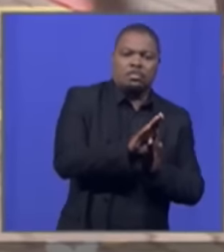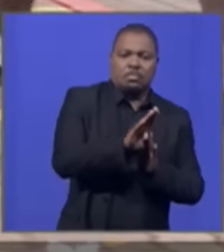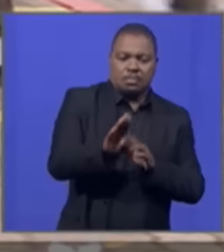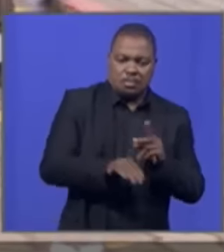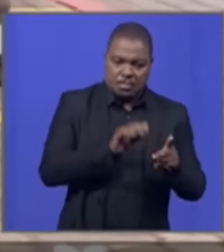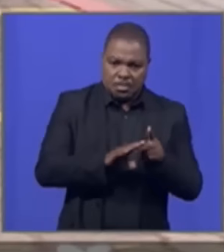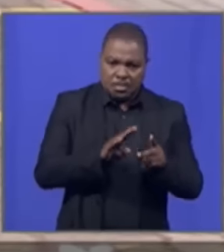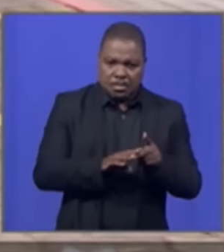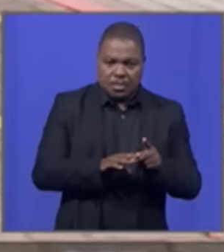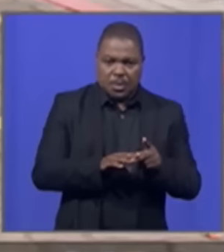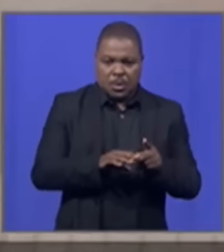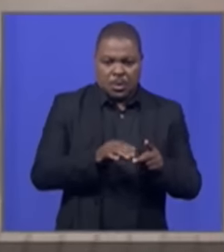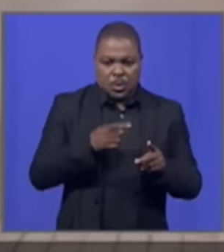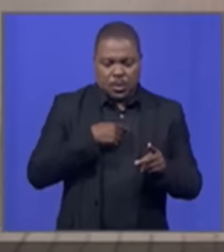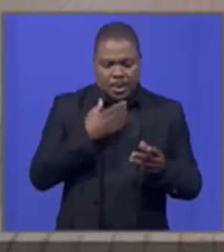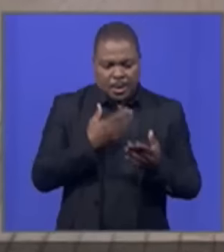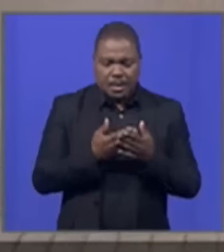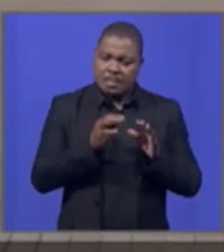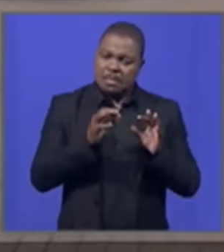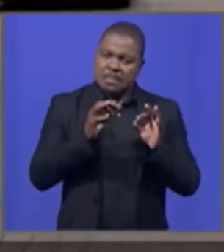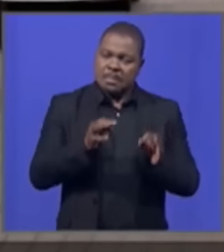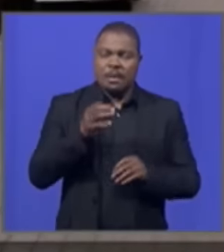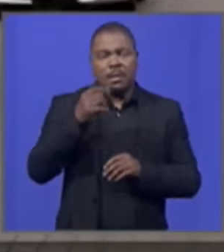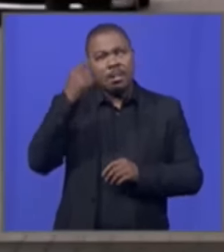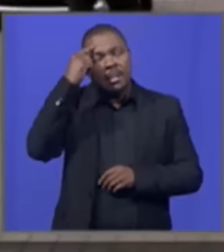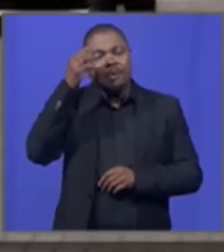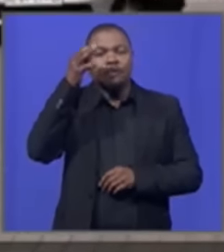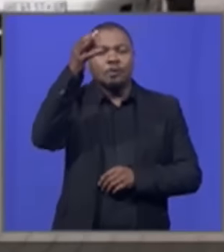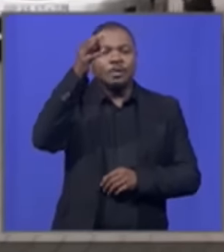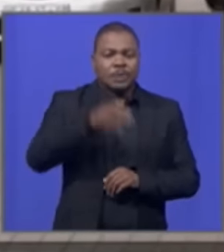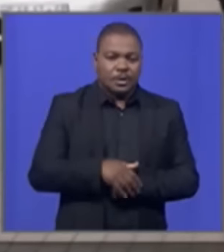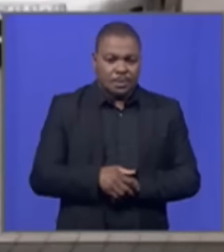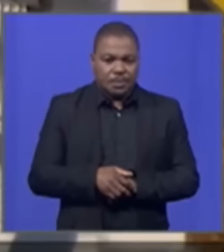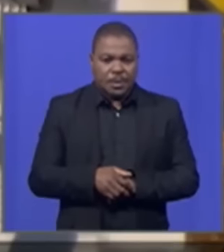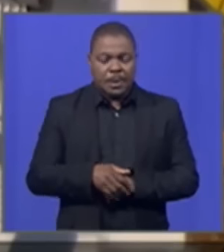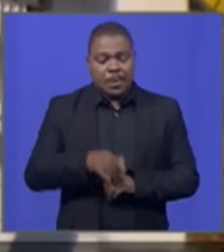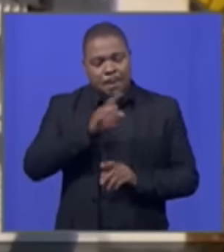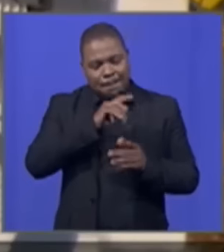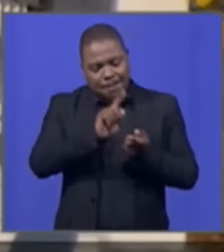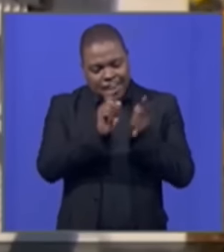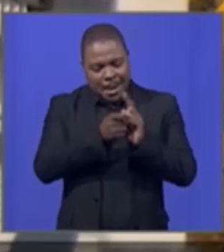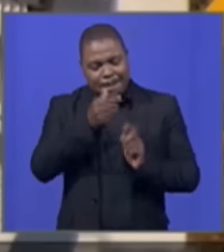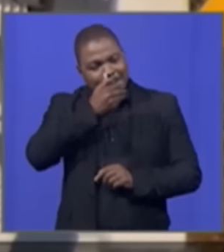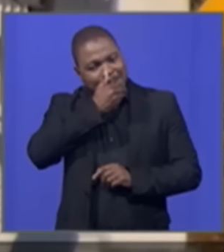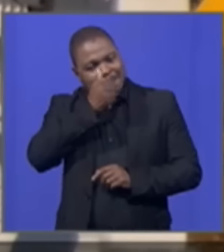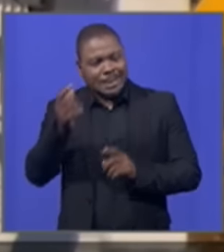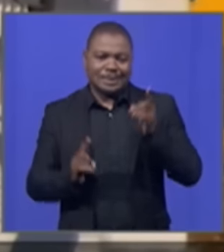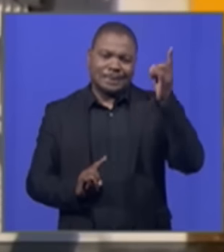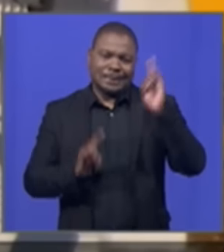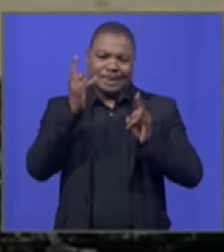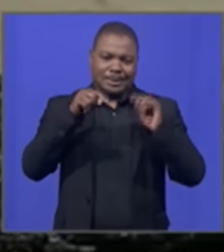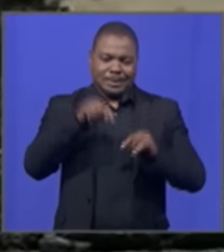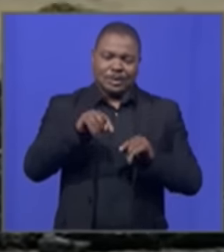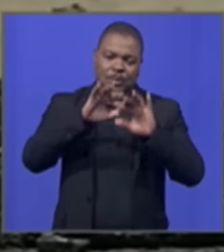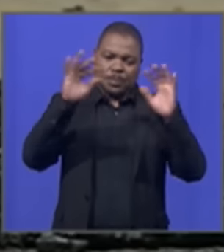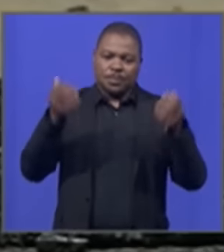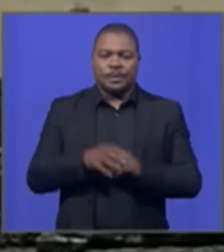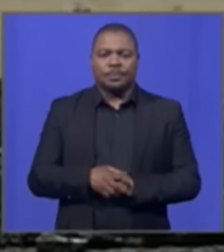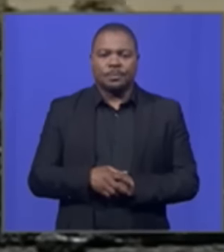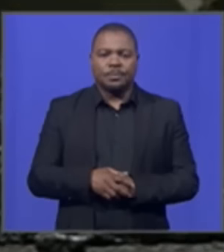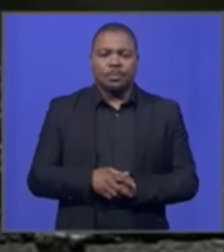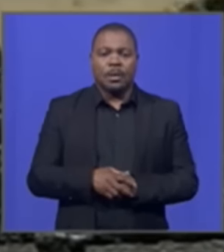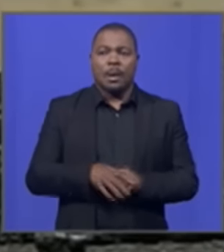very futuristic to become the best city in the world. Masondo yo tlotlomalediwang go ba fetotse selebo